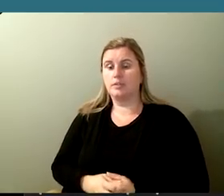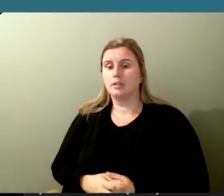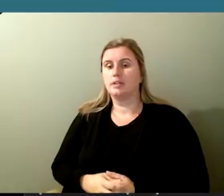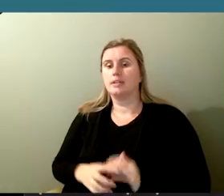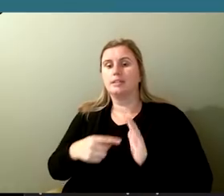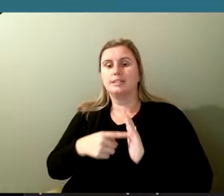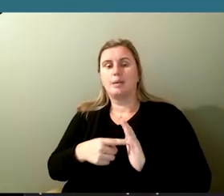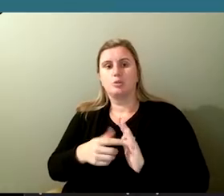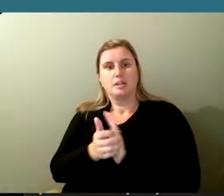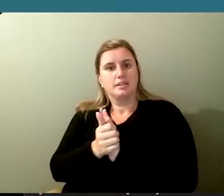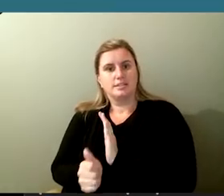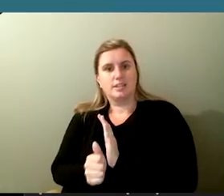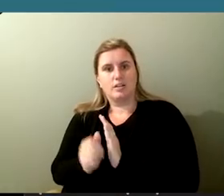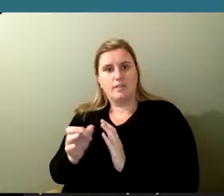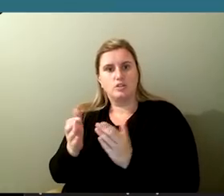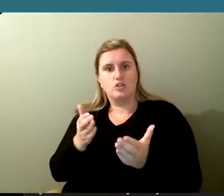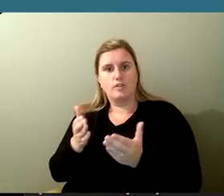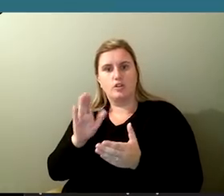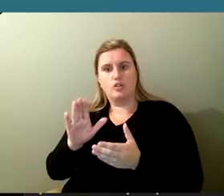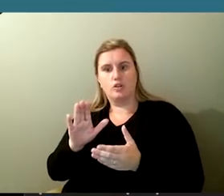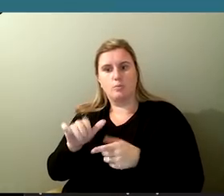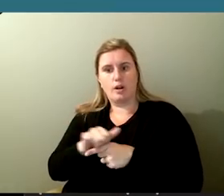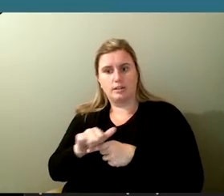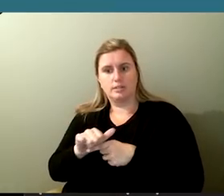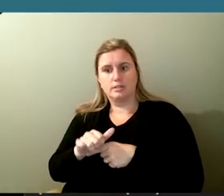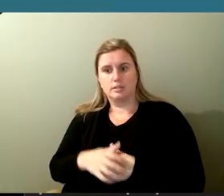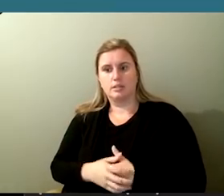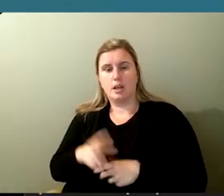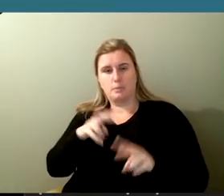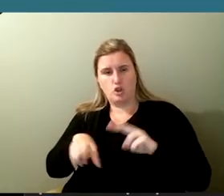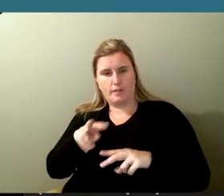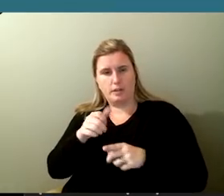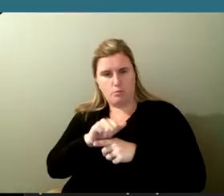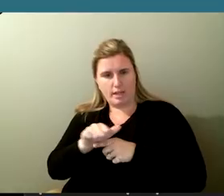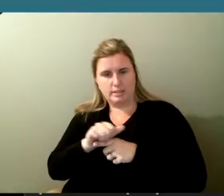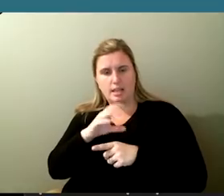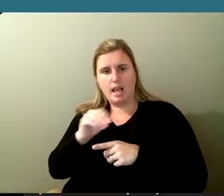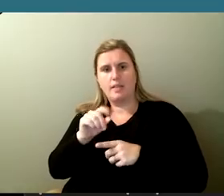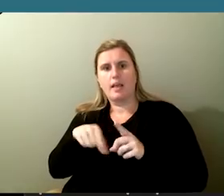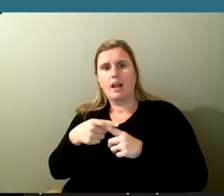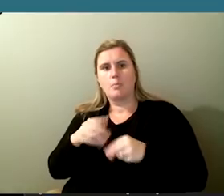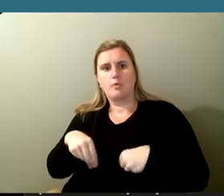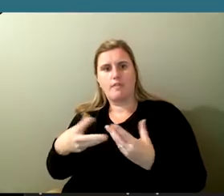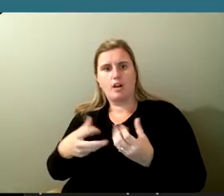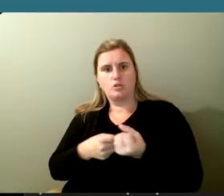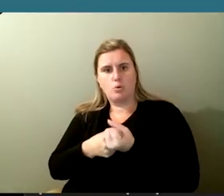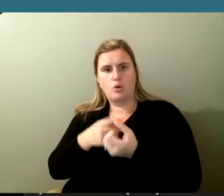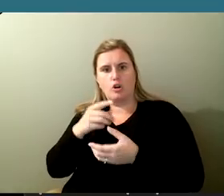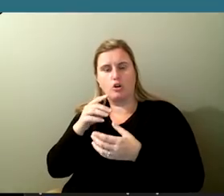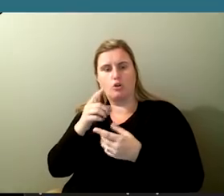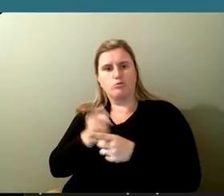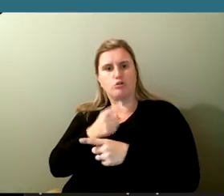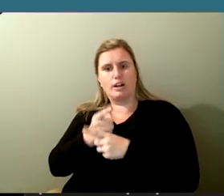demonstrating the skill, observing their practice, and of course, following that, providing supportive or corrective